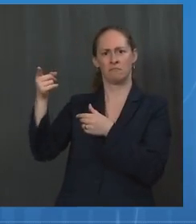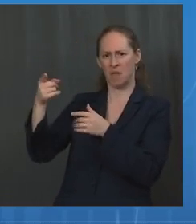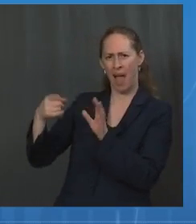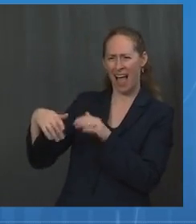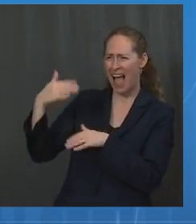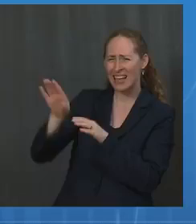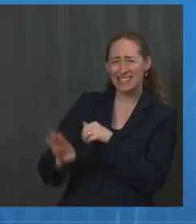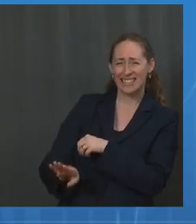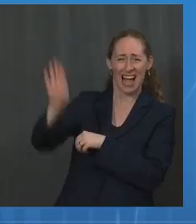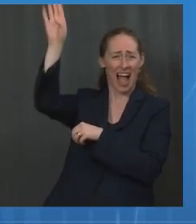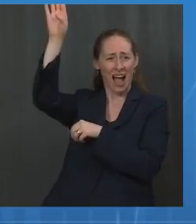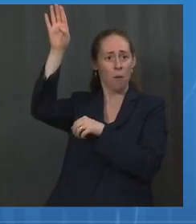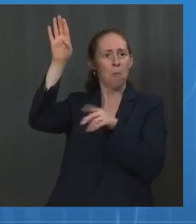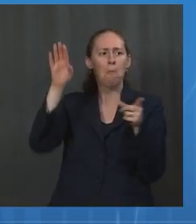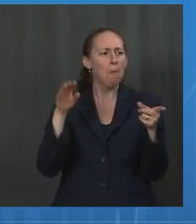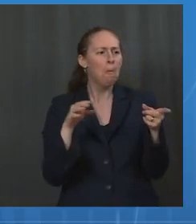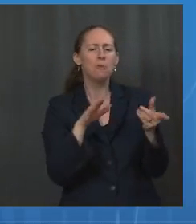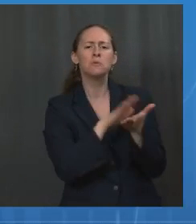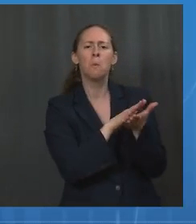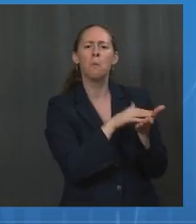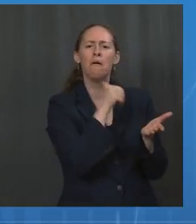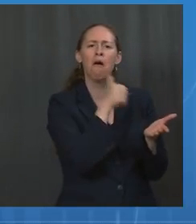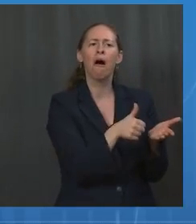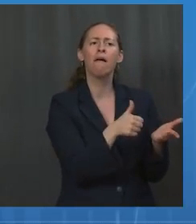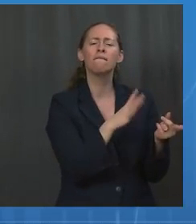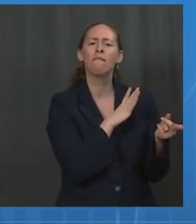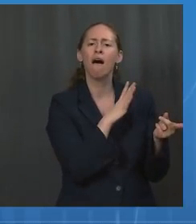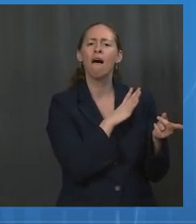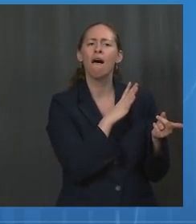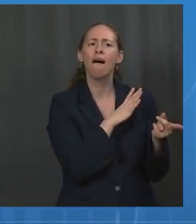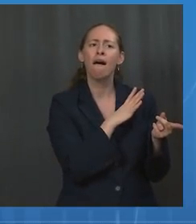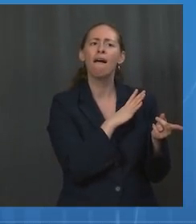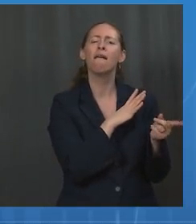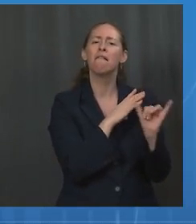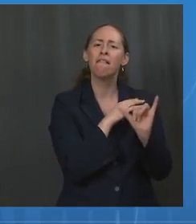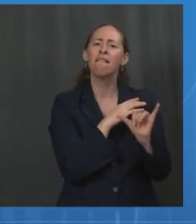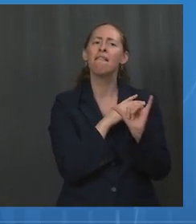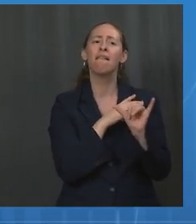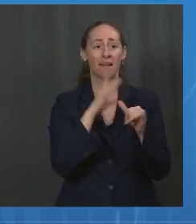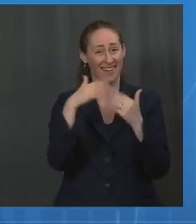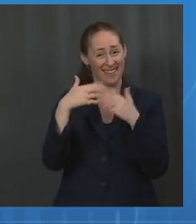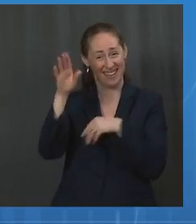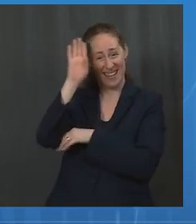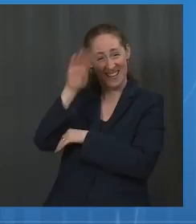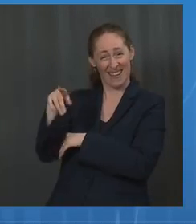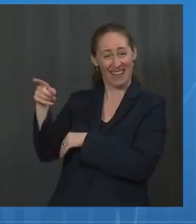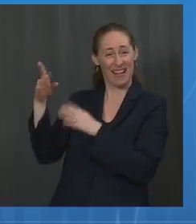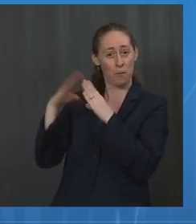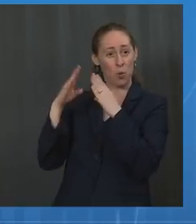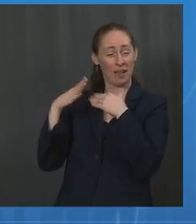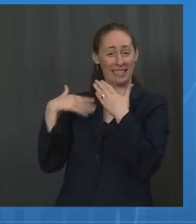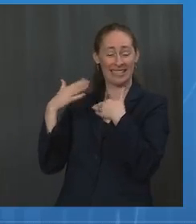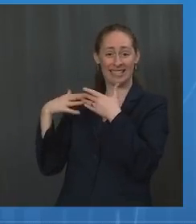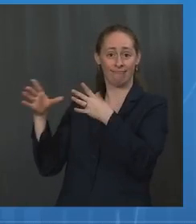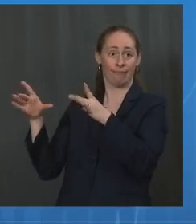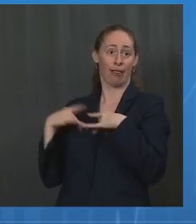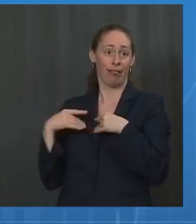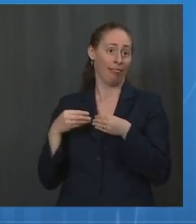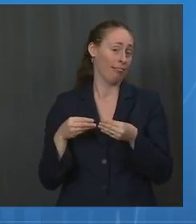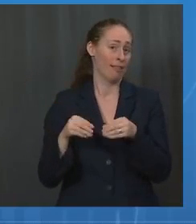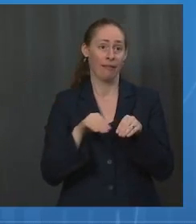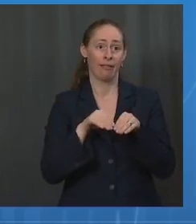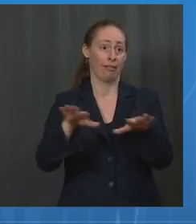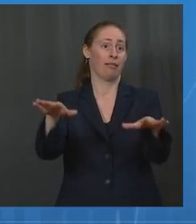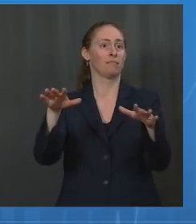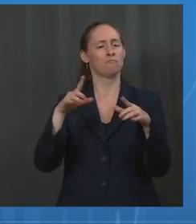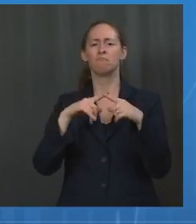community. Even when communities were experiencing high levels of COVID transmission, in the LA County study, layered